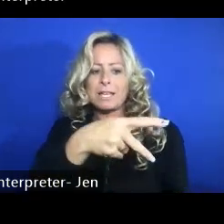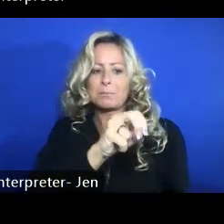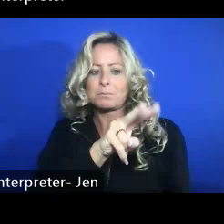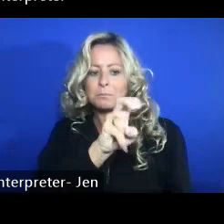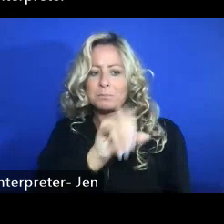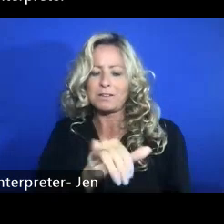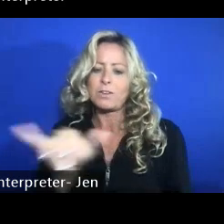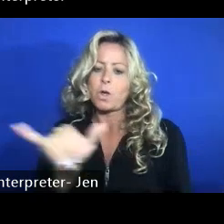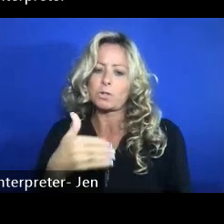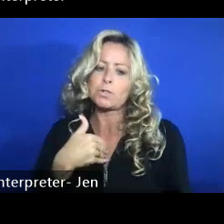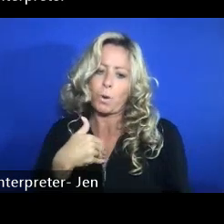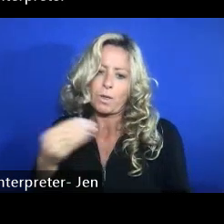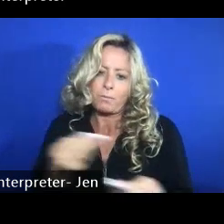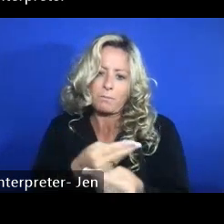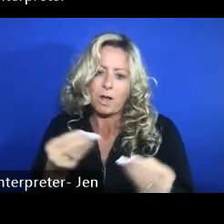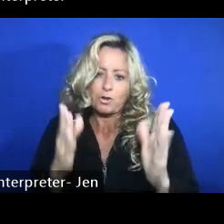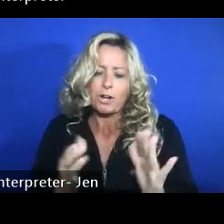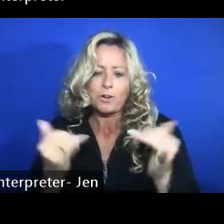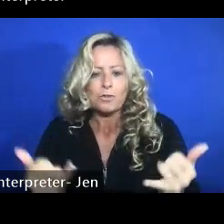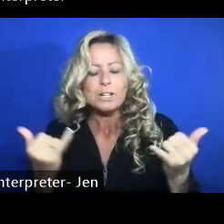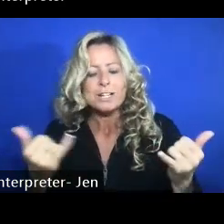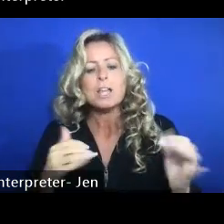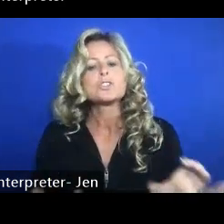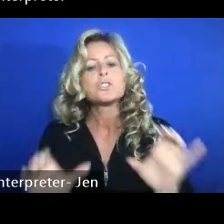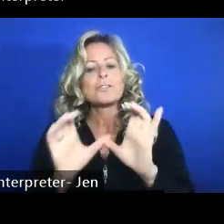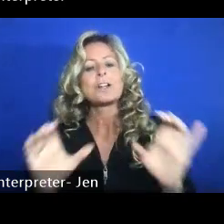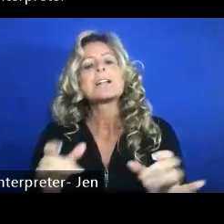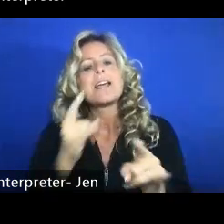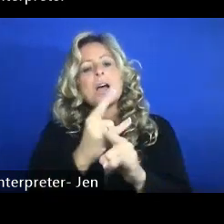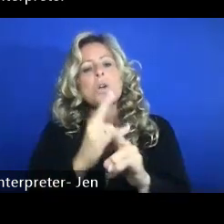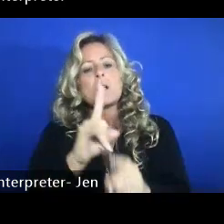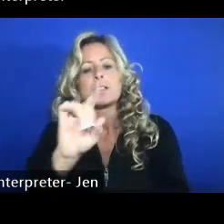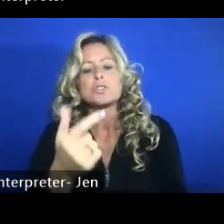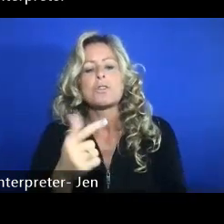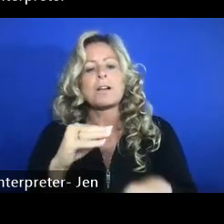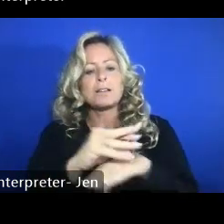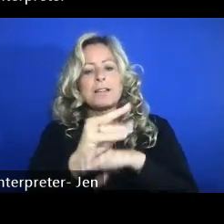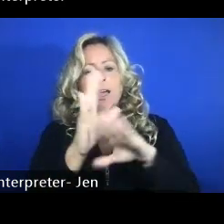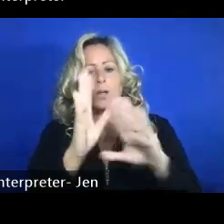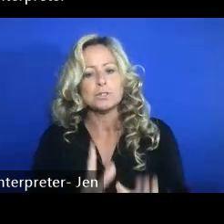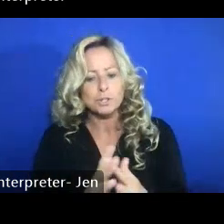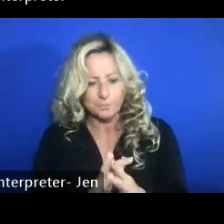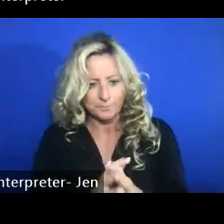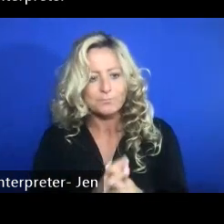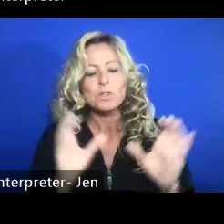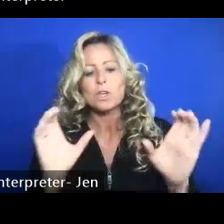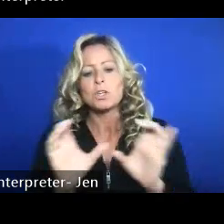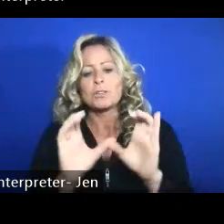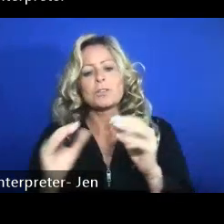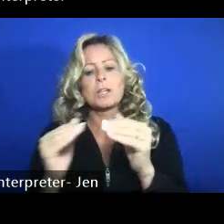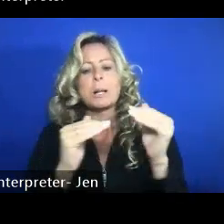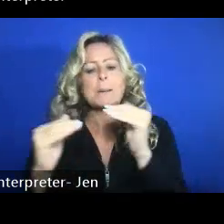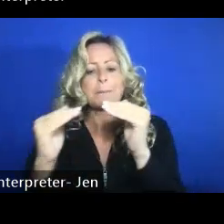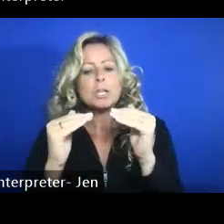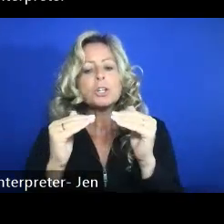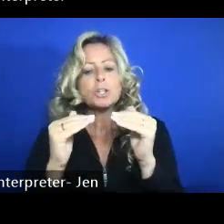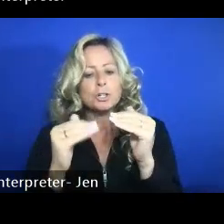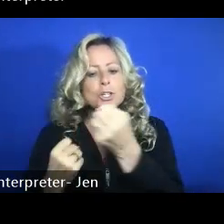our moderator for today. She is a certified alcohol and drug counselor, certified peer support